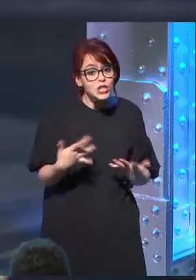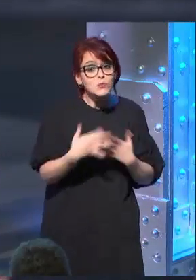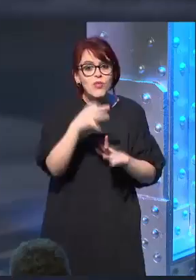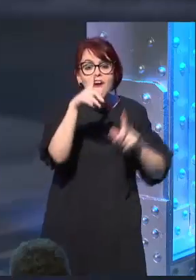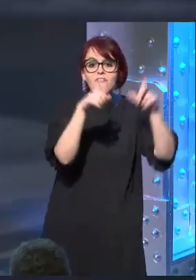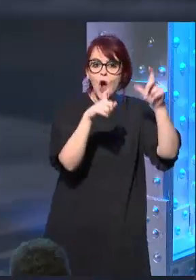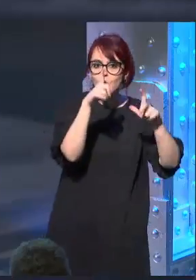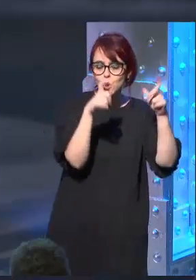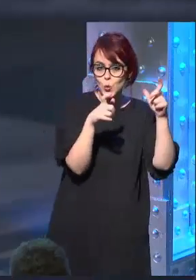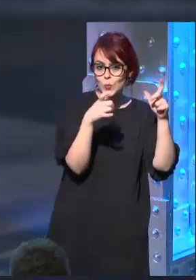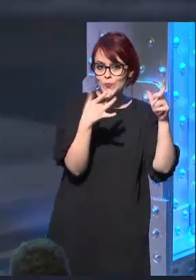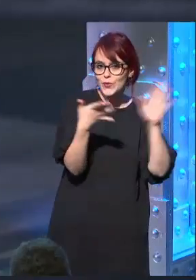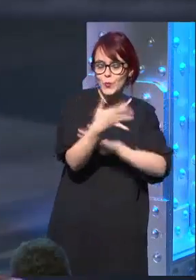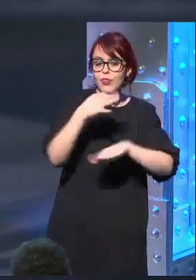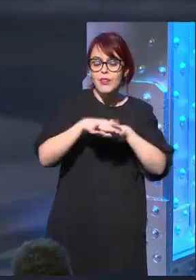this